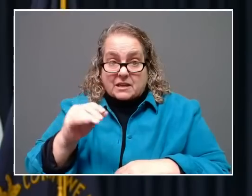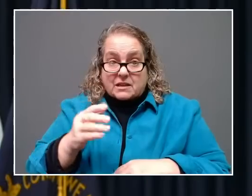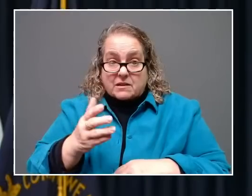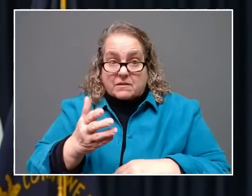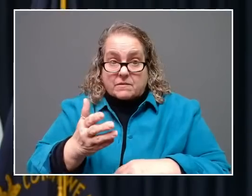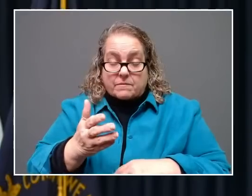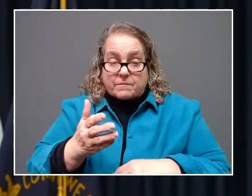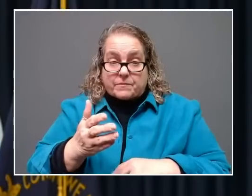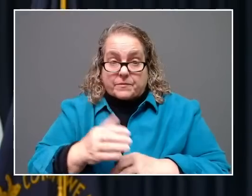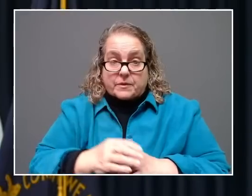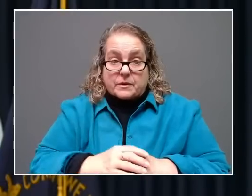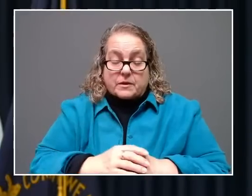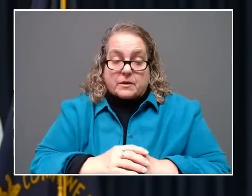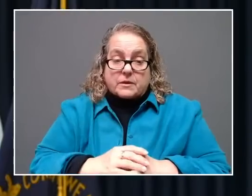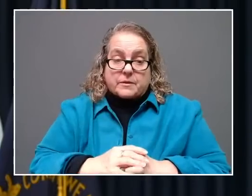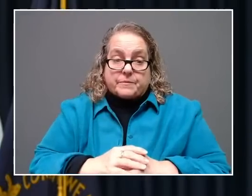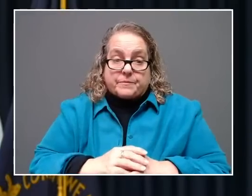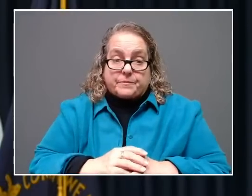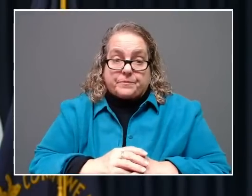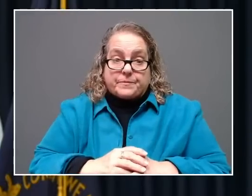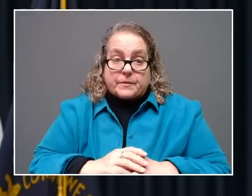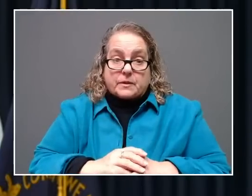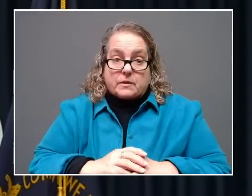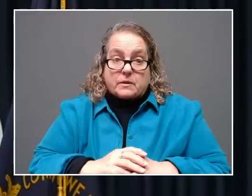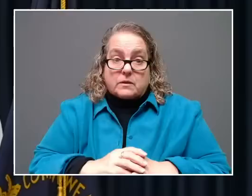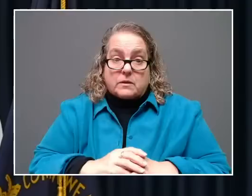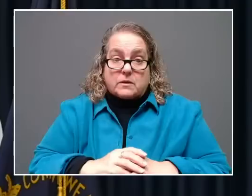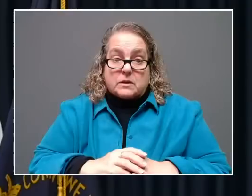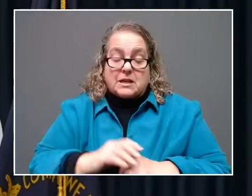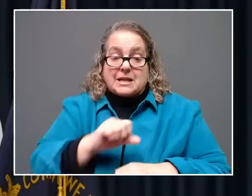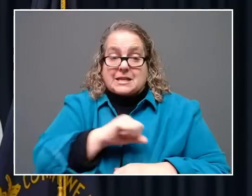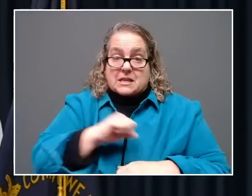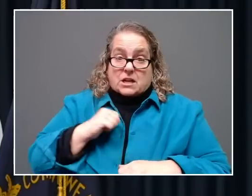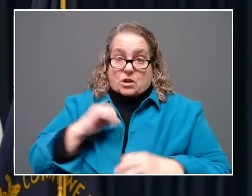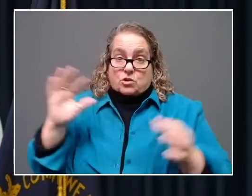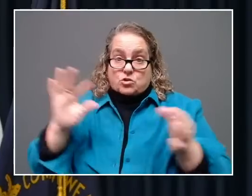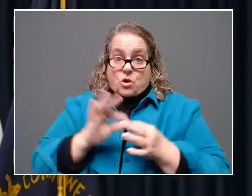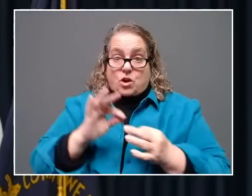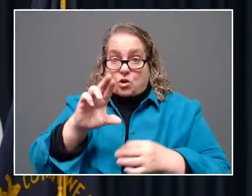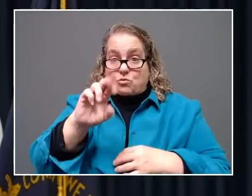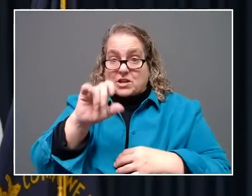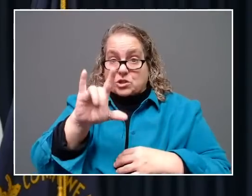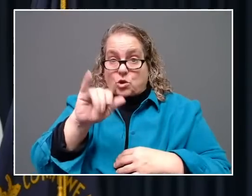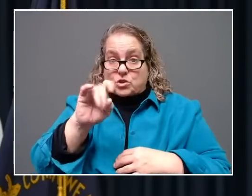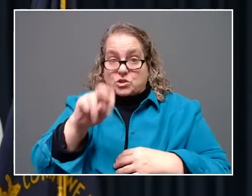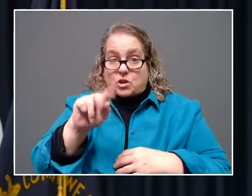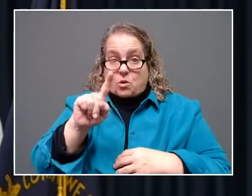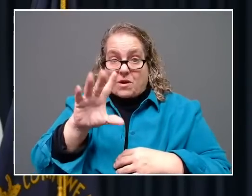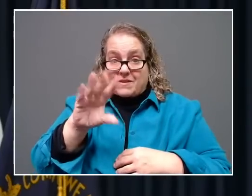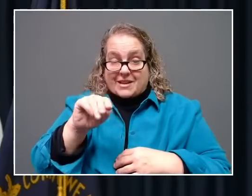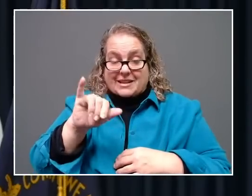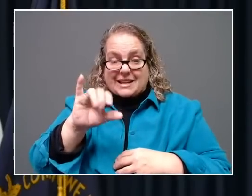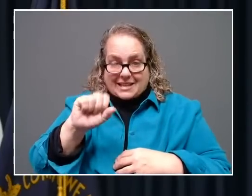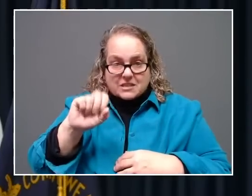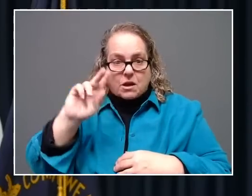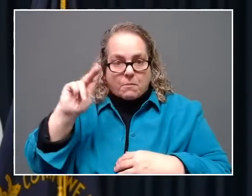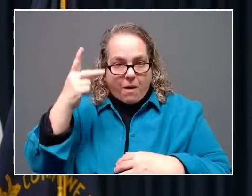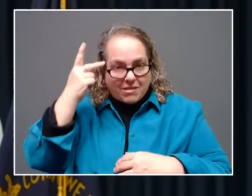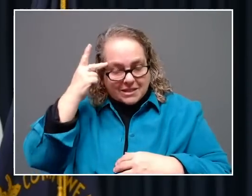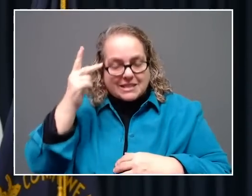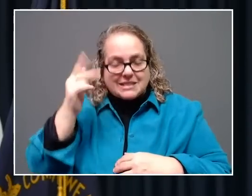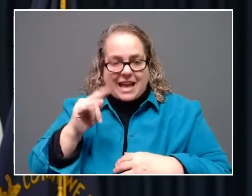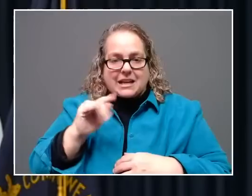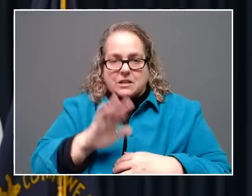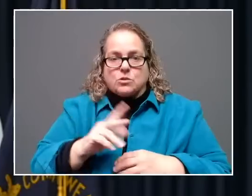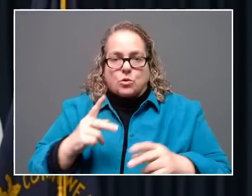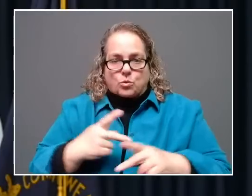a response to that. Yeah, Senate Joint Resolution 150 is politics at its worst. It will